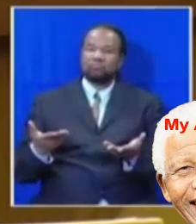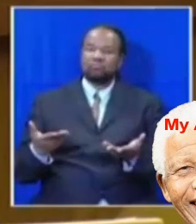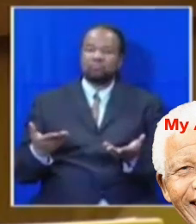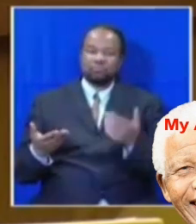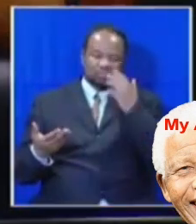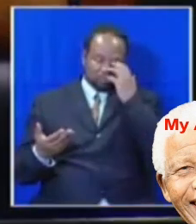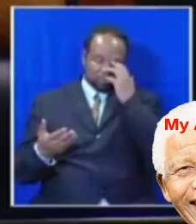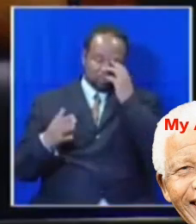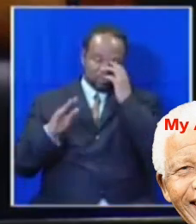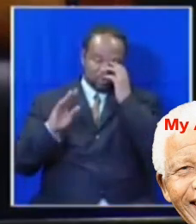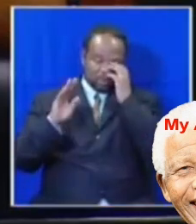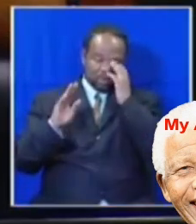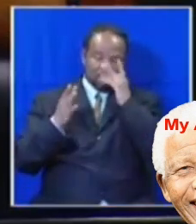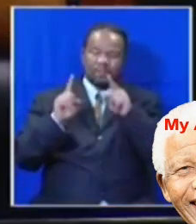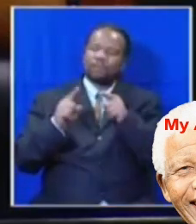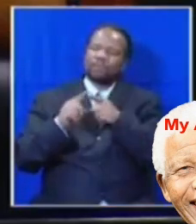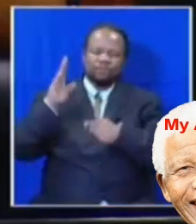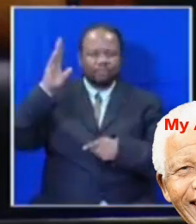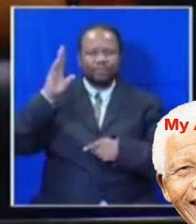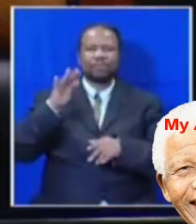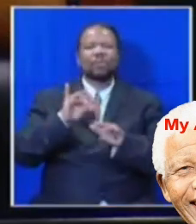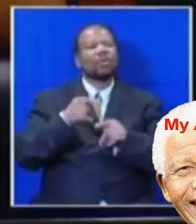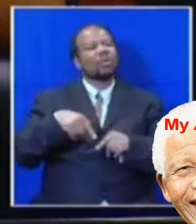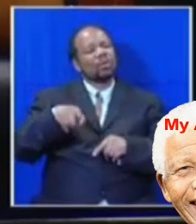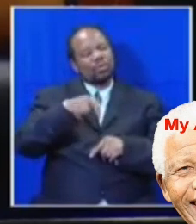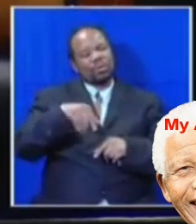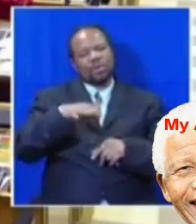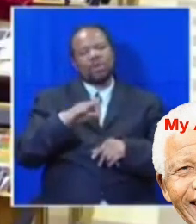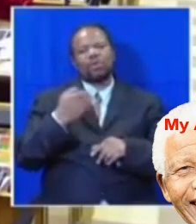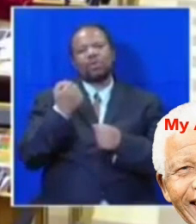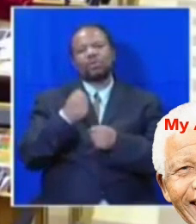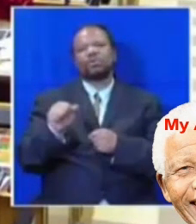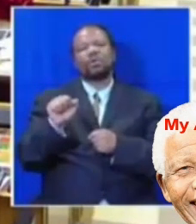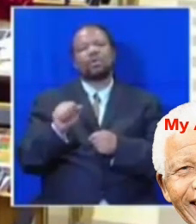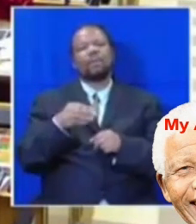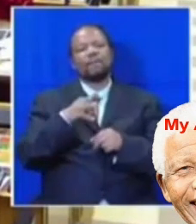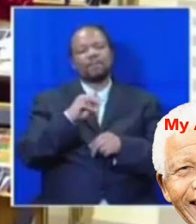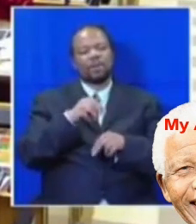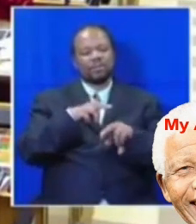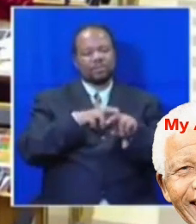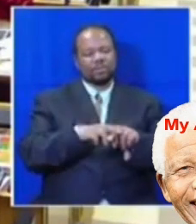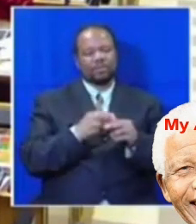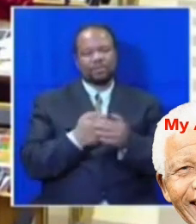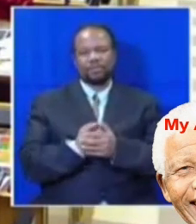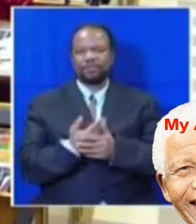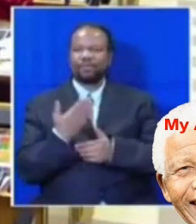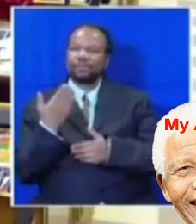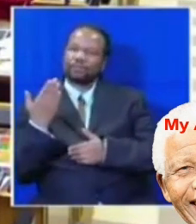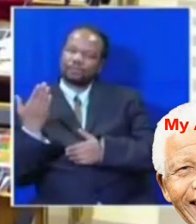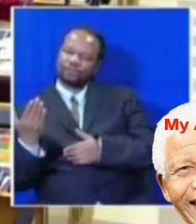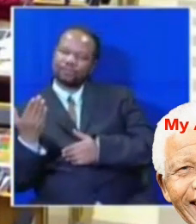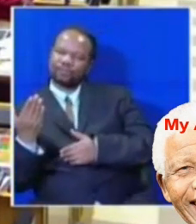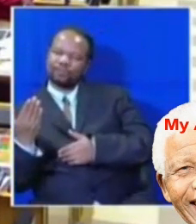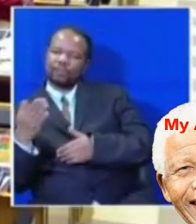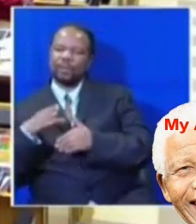Despite- Mthembu, Point of order, will you House just take Chair. your seat? We reject... Just take your seat, please. Yes, Honourable Kupane? House